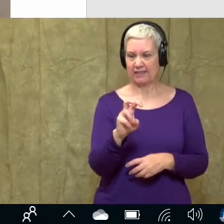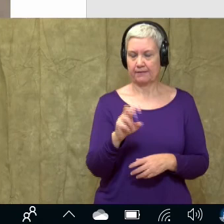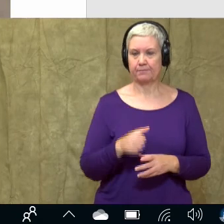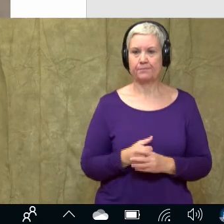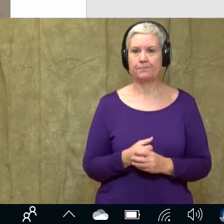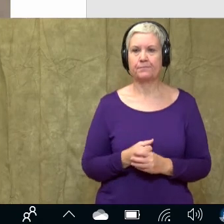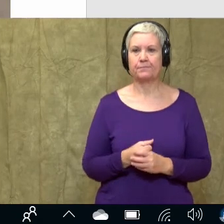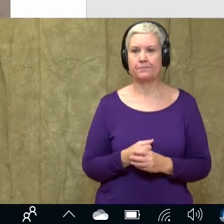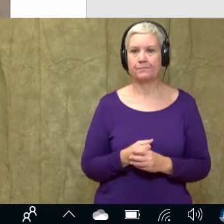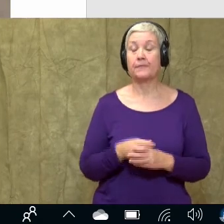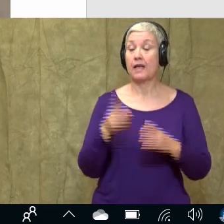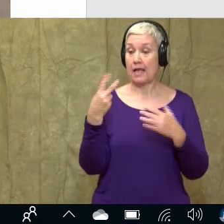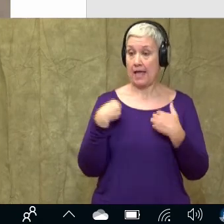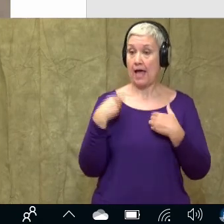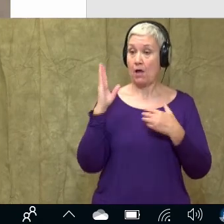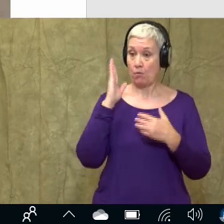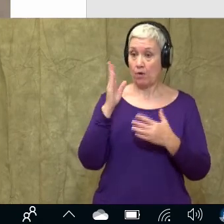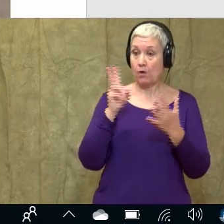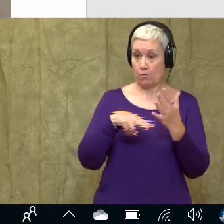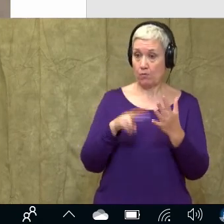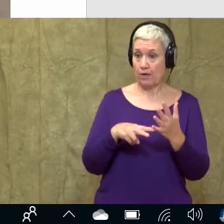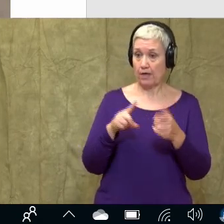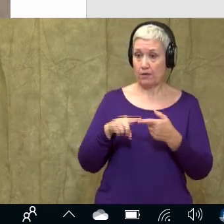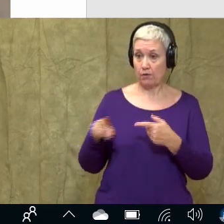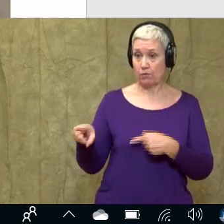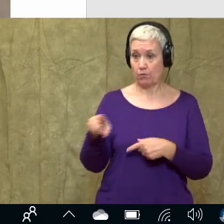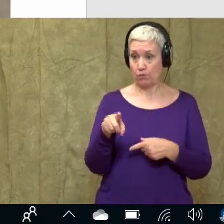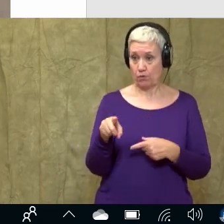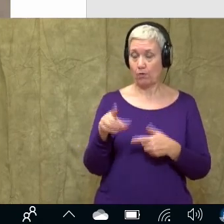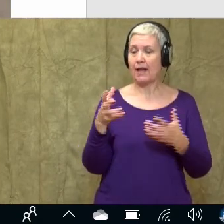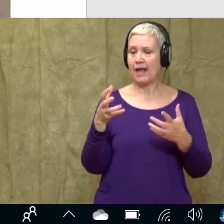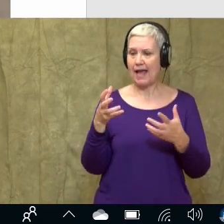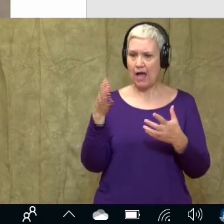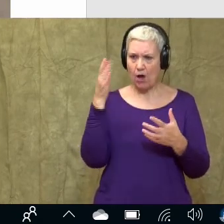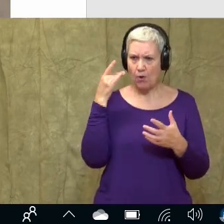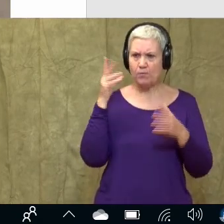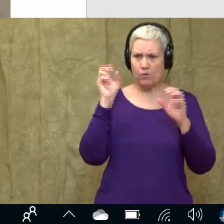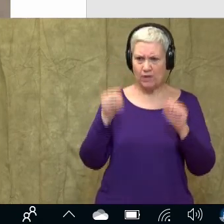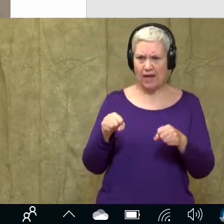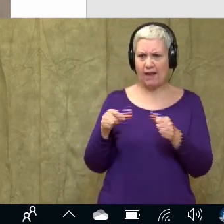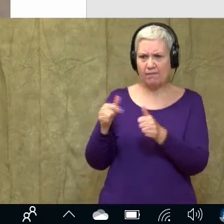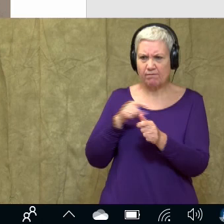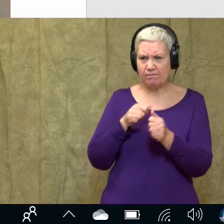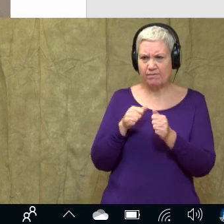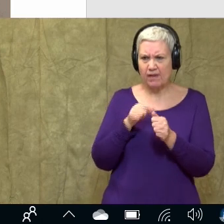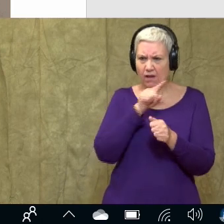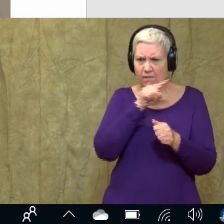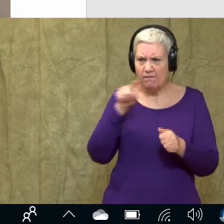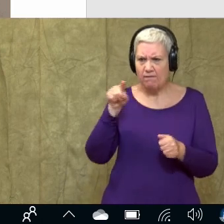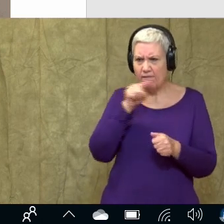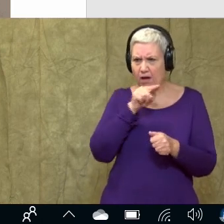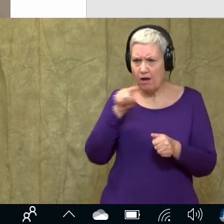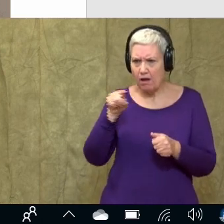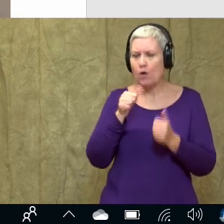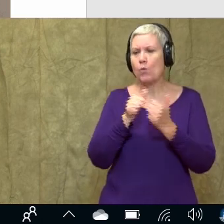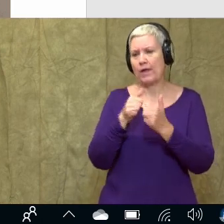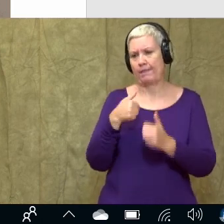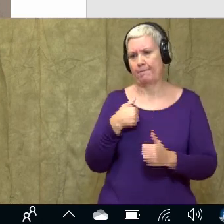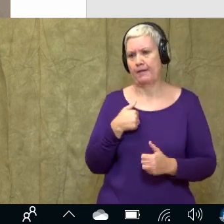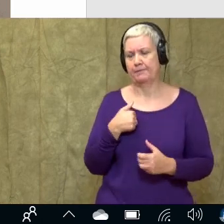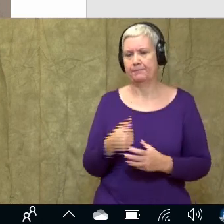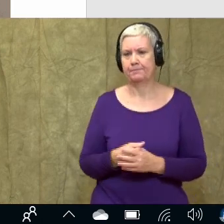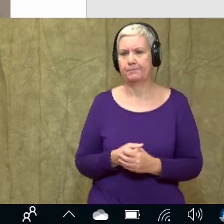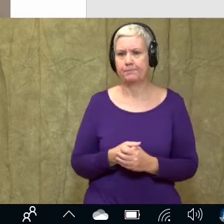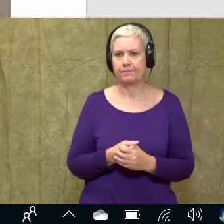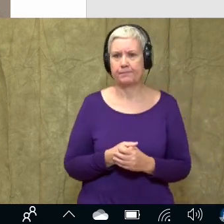Okay, so I'm going to read this to you. I hope you can follow along a little bit. And I want you to be listening for, and